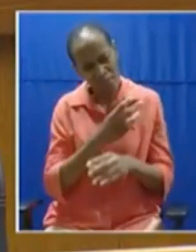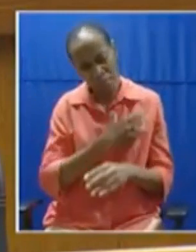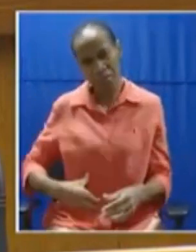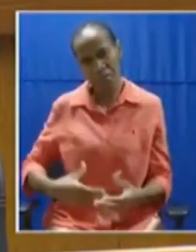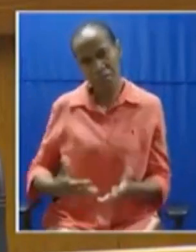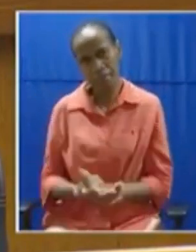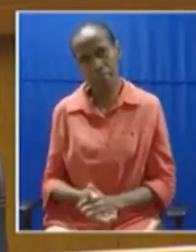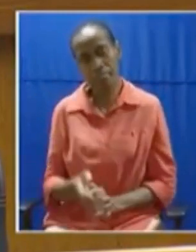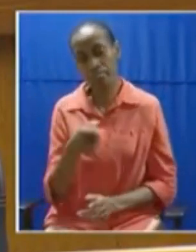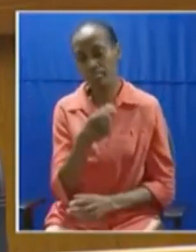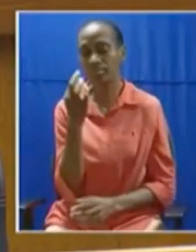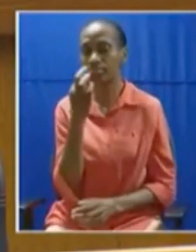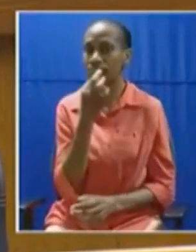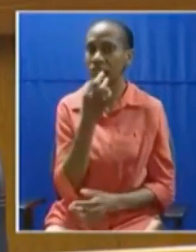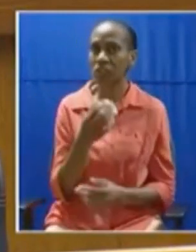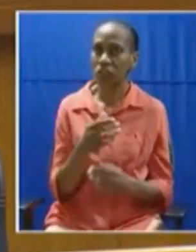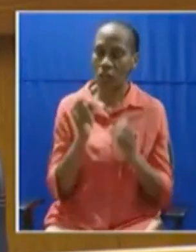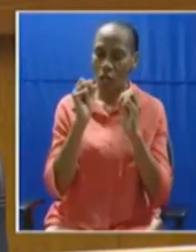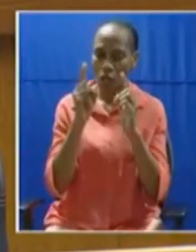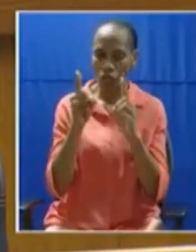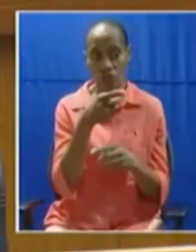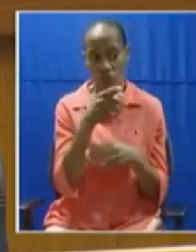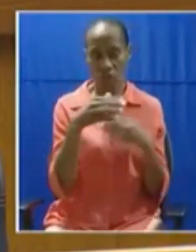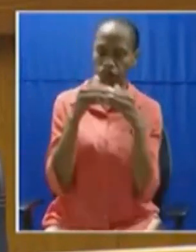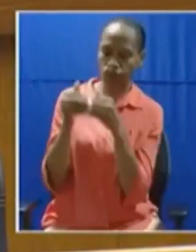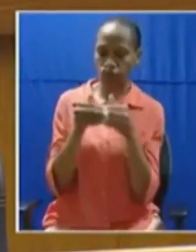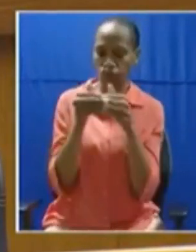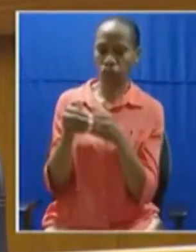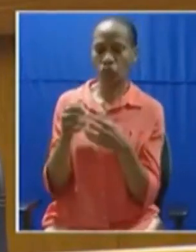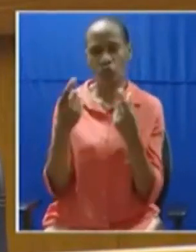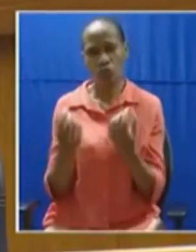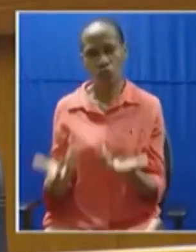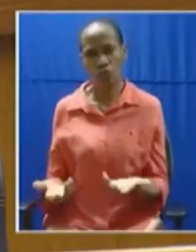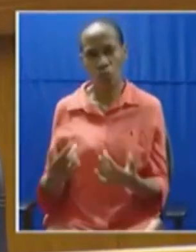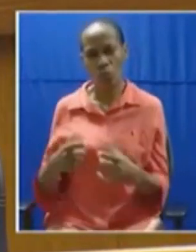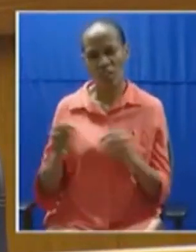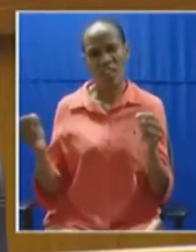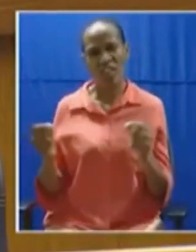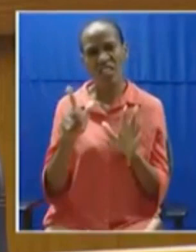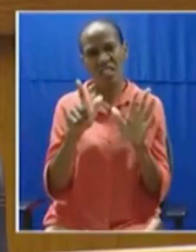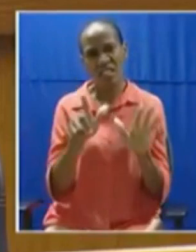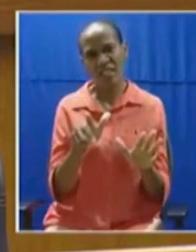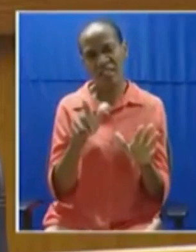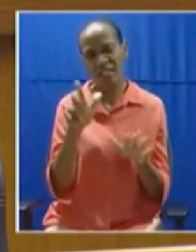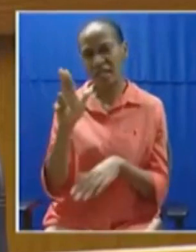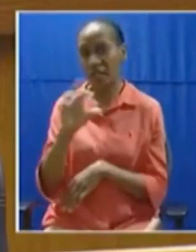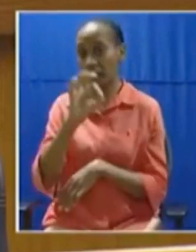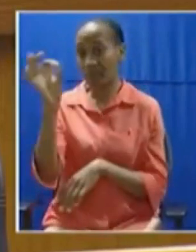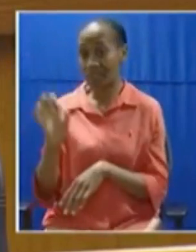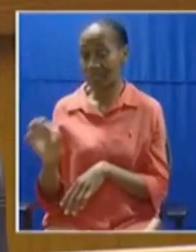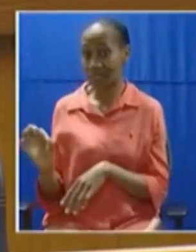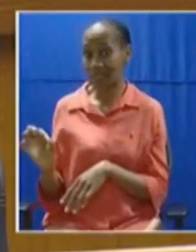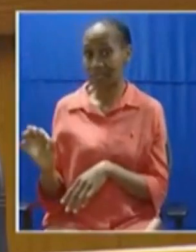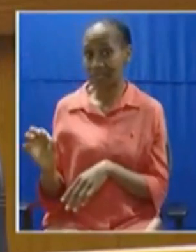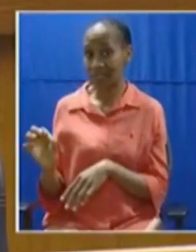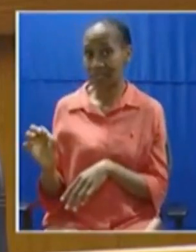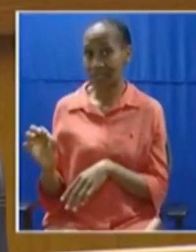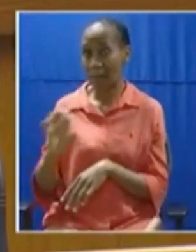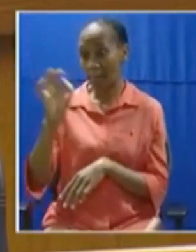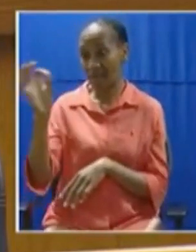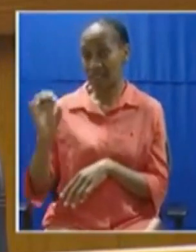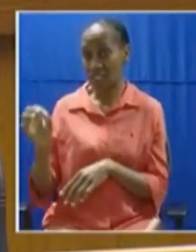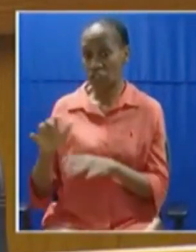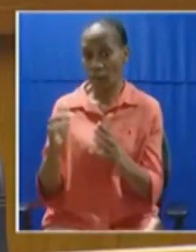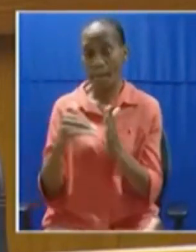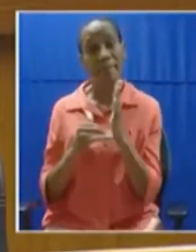You say you care about education. We just celebrated 78% rate in matric,